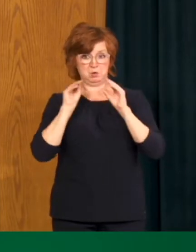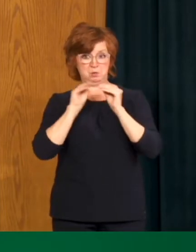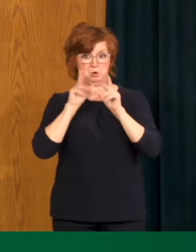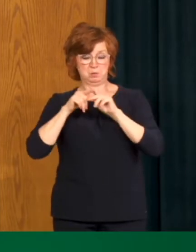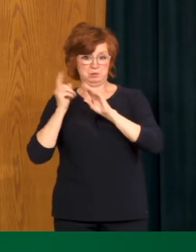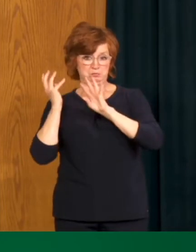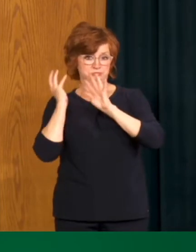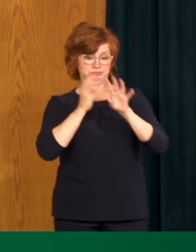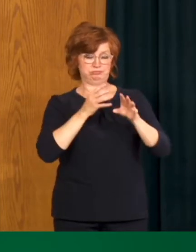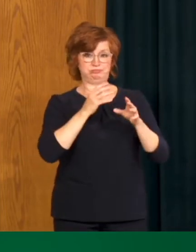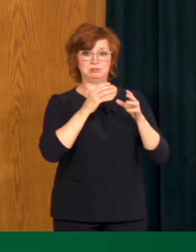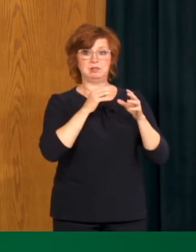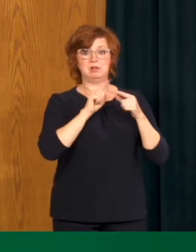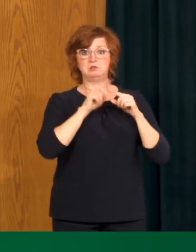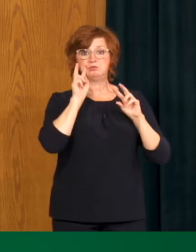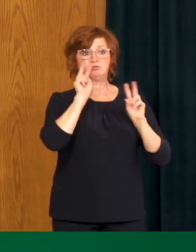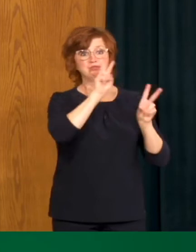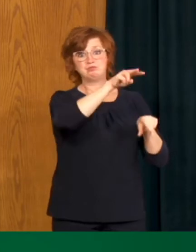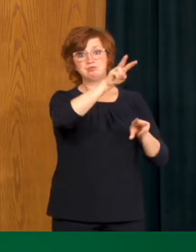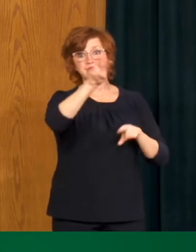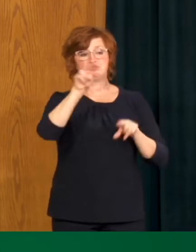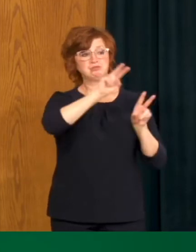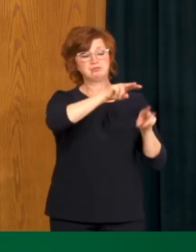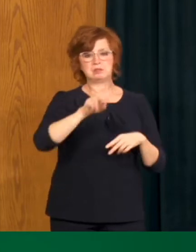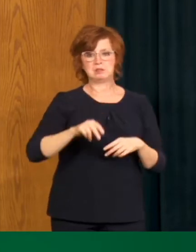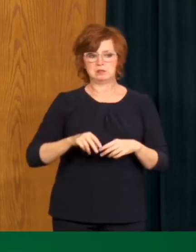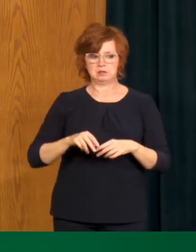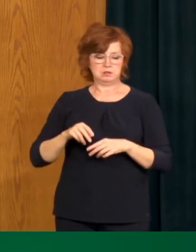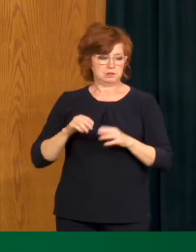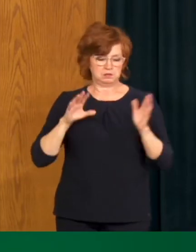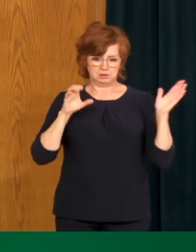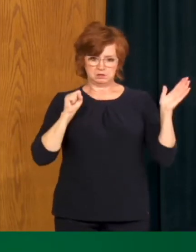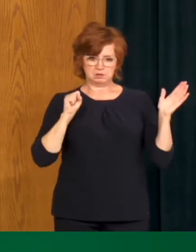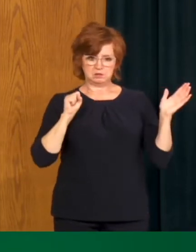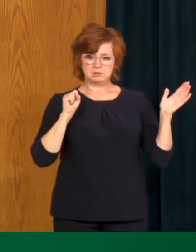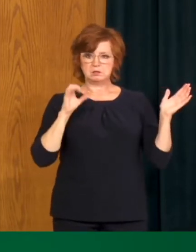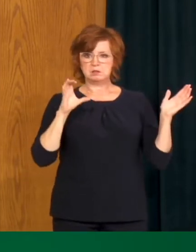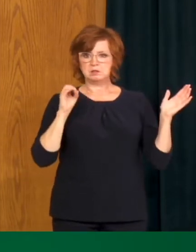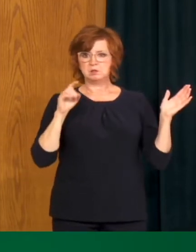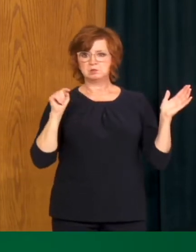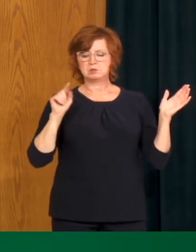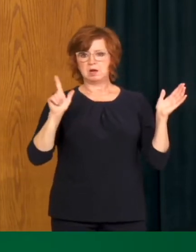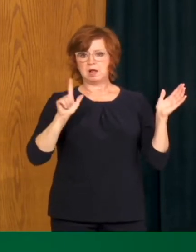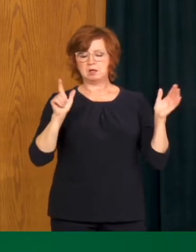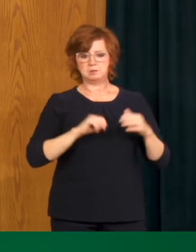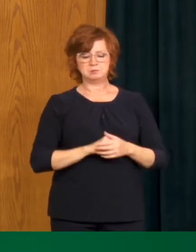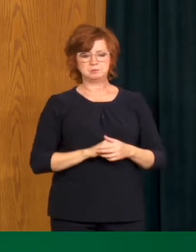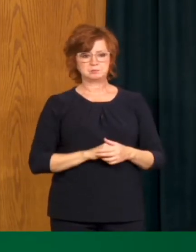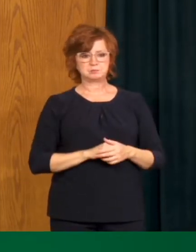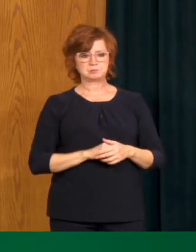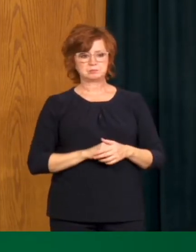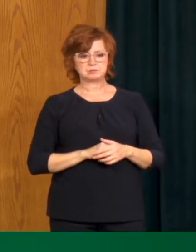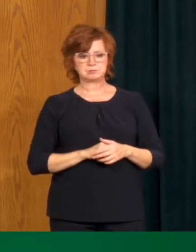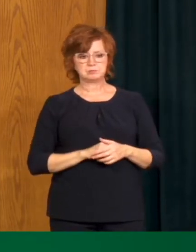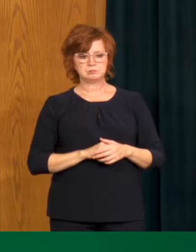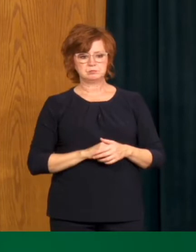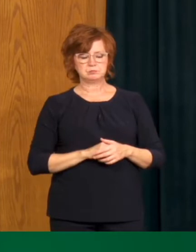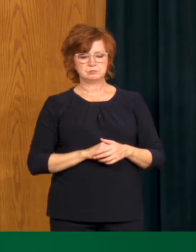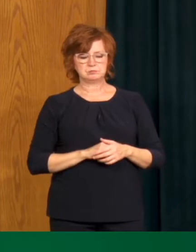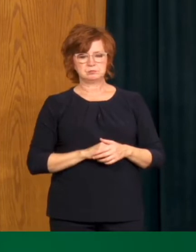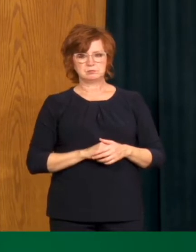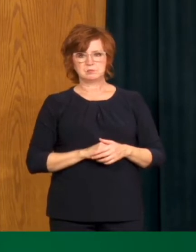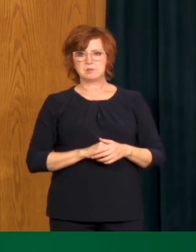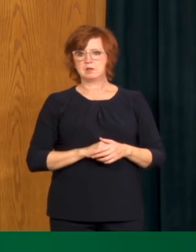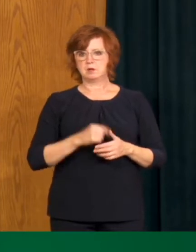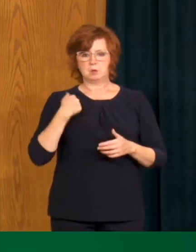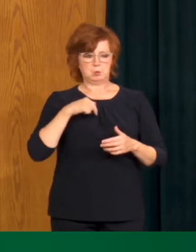Well, I think, as we've reopened the economy and reopened the healthcare system and understand that we can't be under severe restrictions